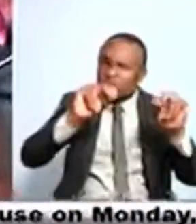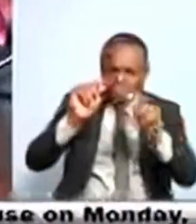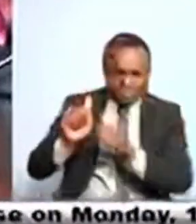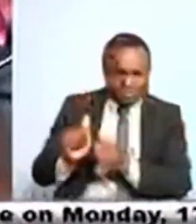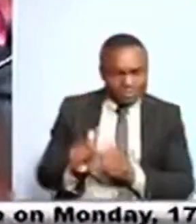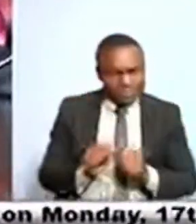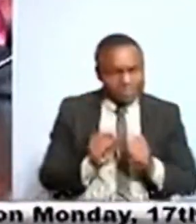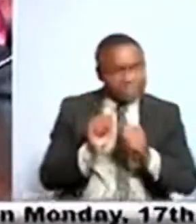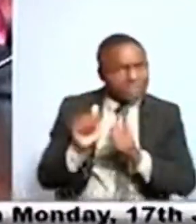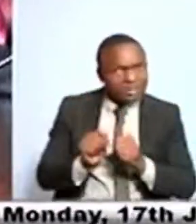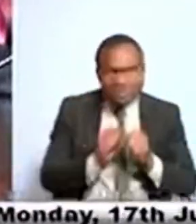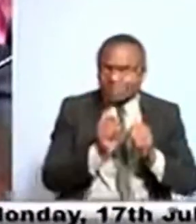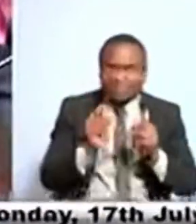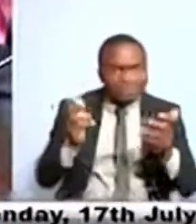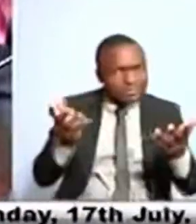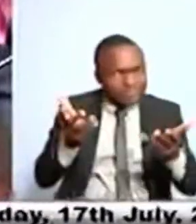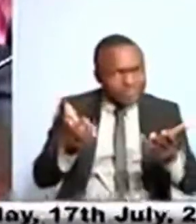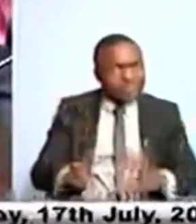taken.